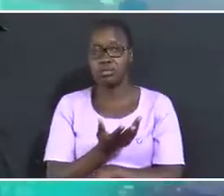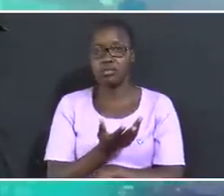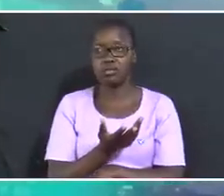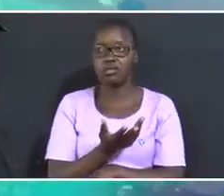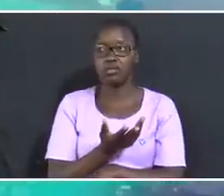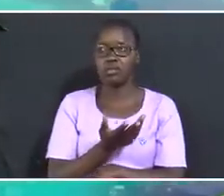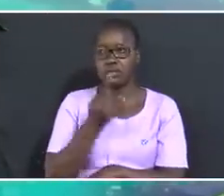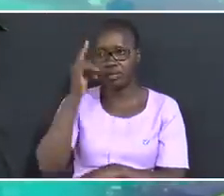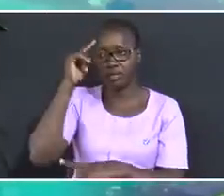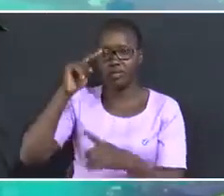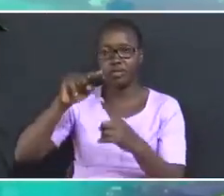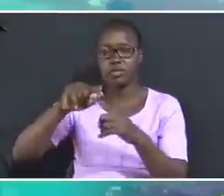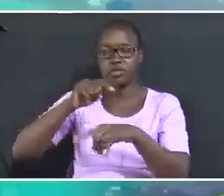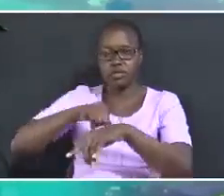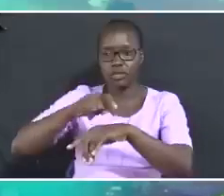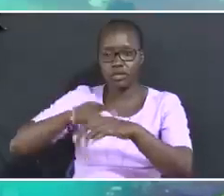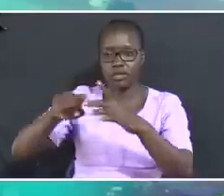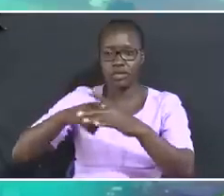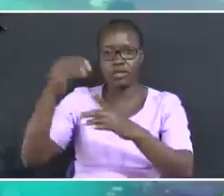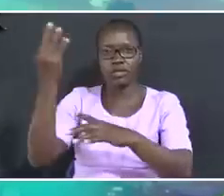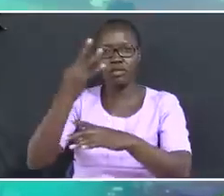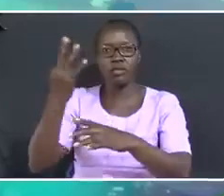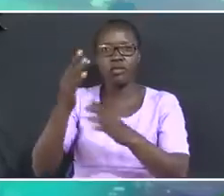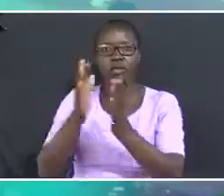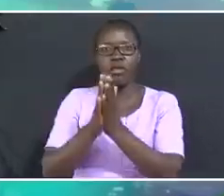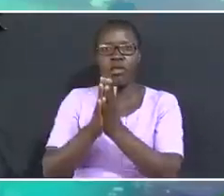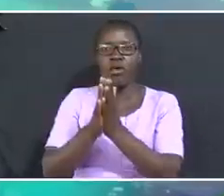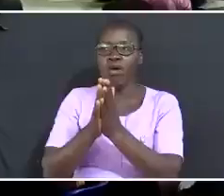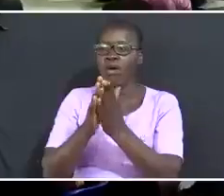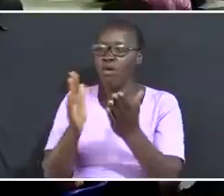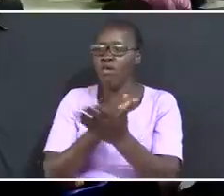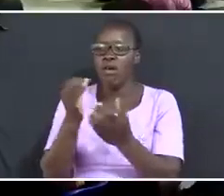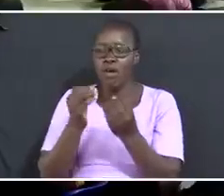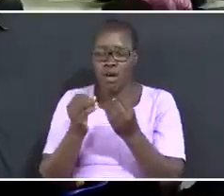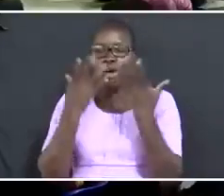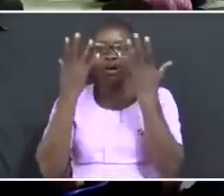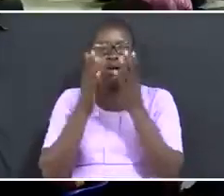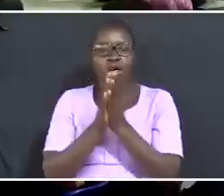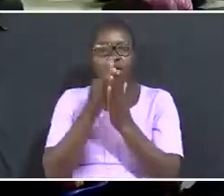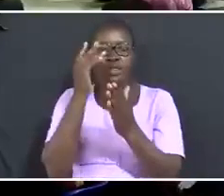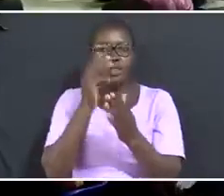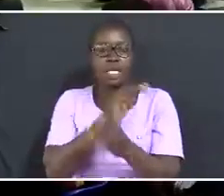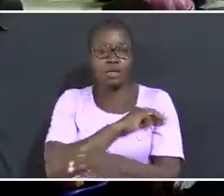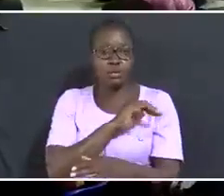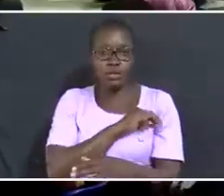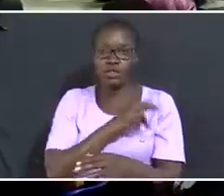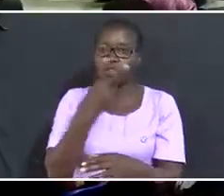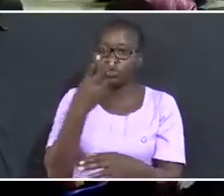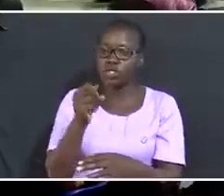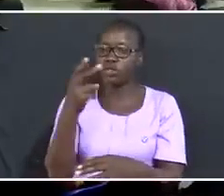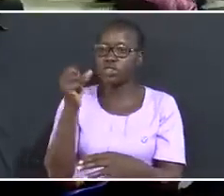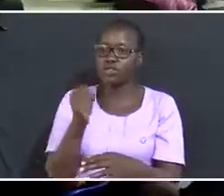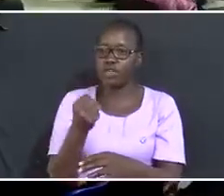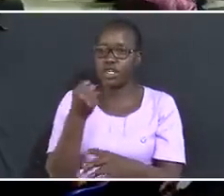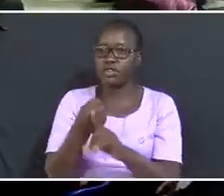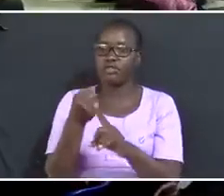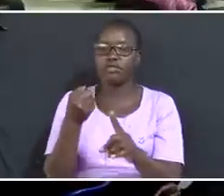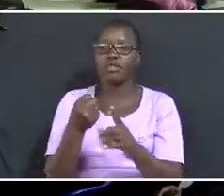until when I begin the sermon, even the sermon will wake up. Now, Mission Impact